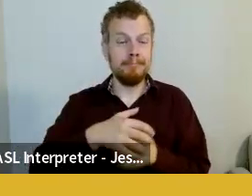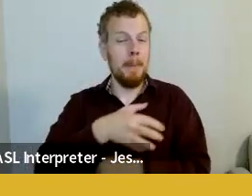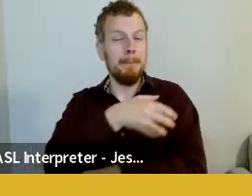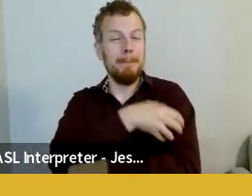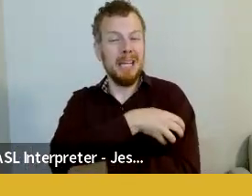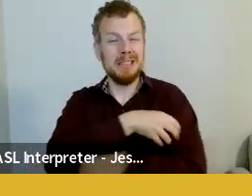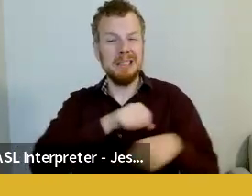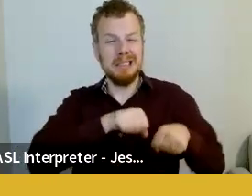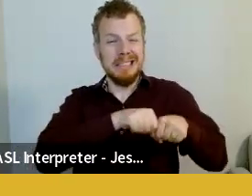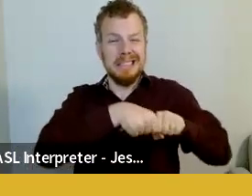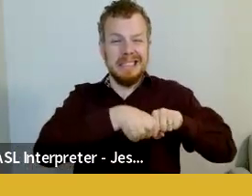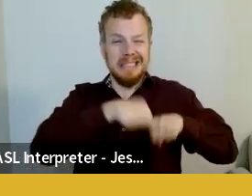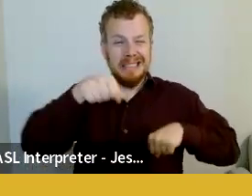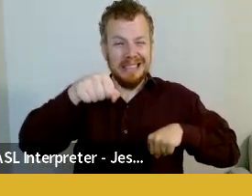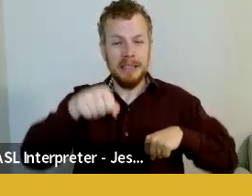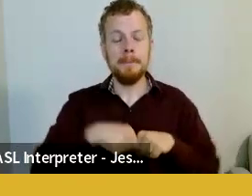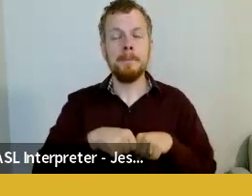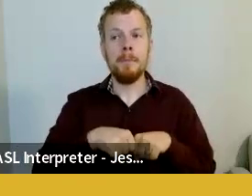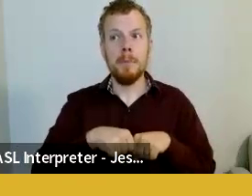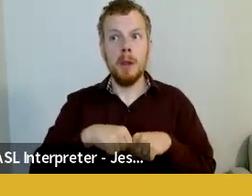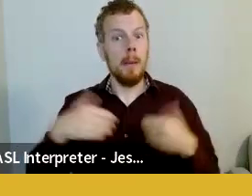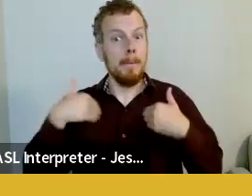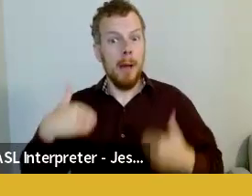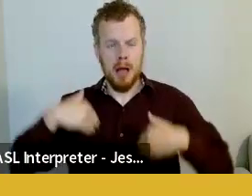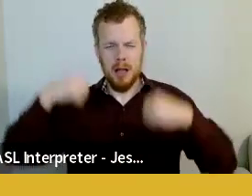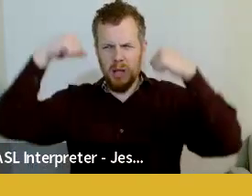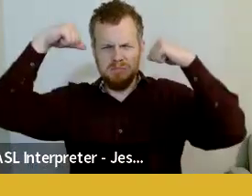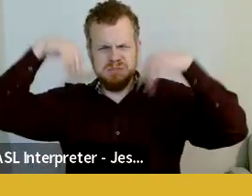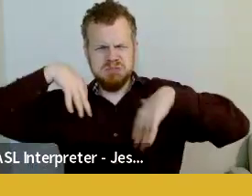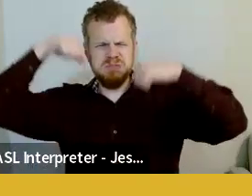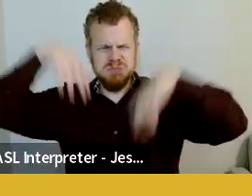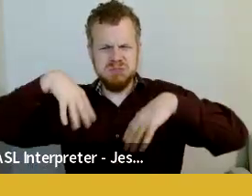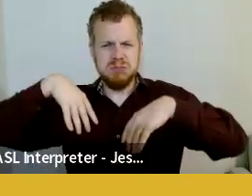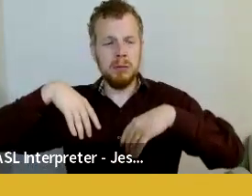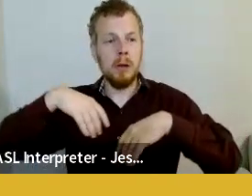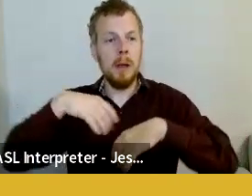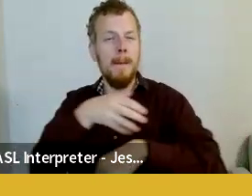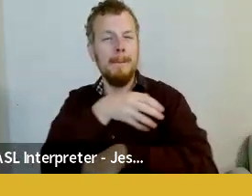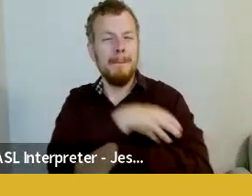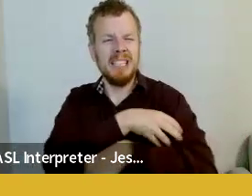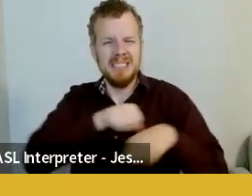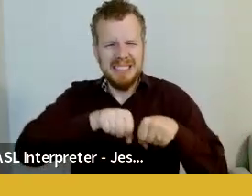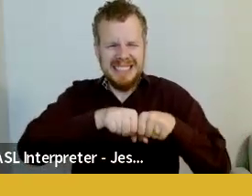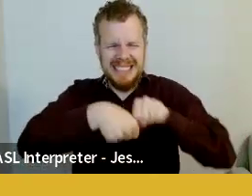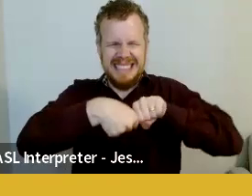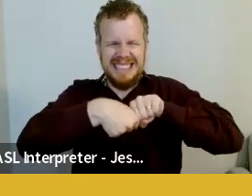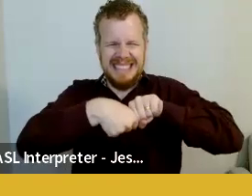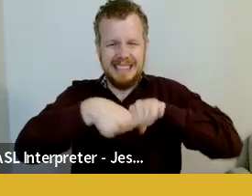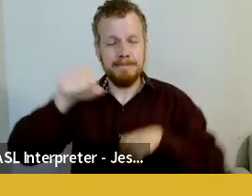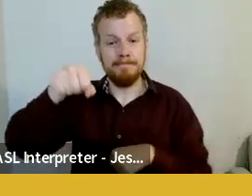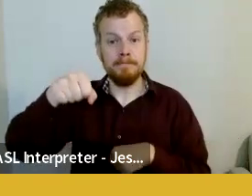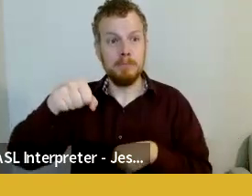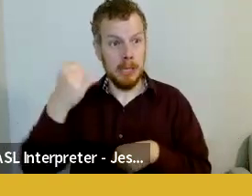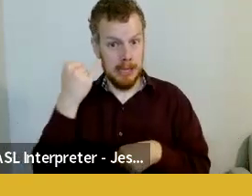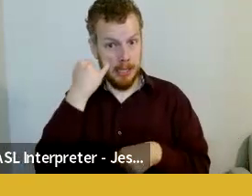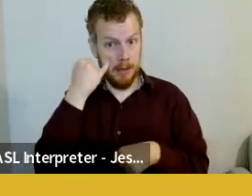cramps, you'll experience heavy sweating and painful muscle spasms. If this happens, you'll stop what you're